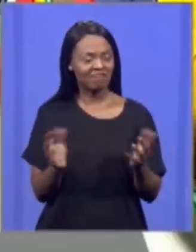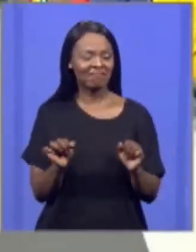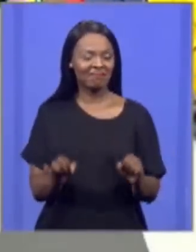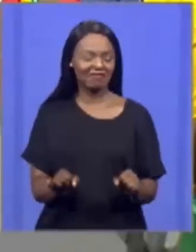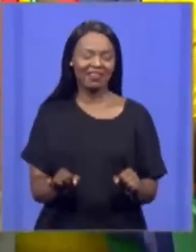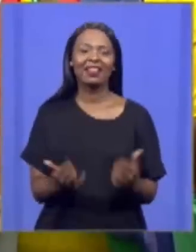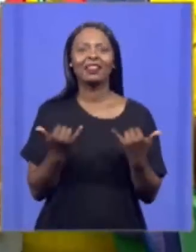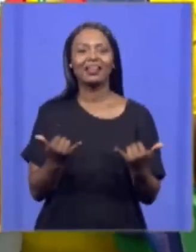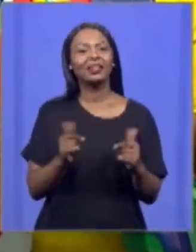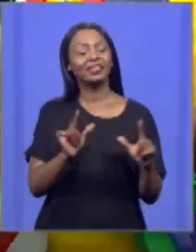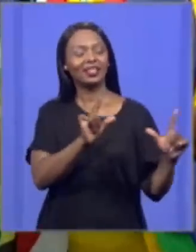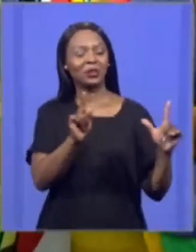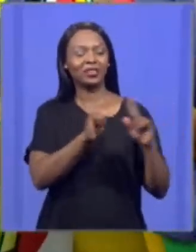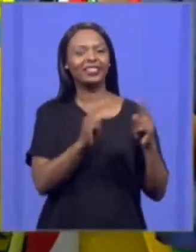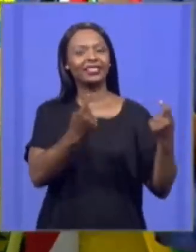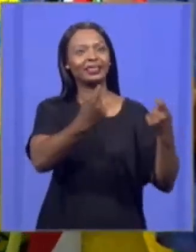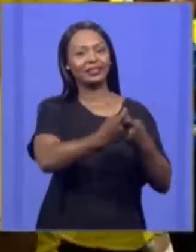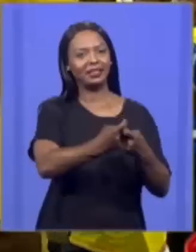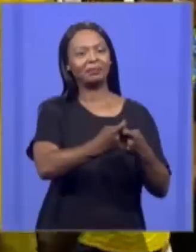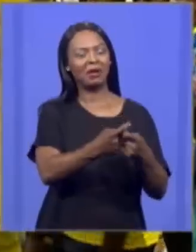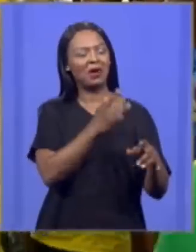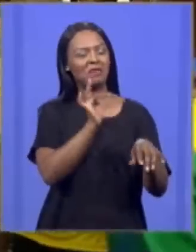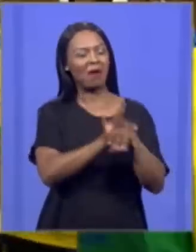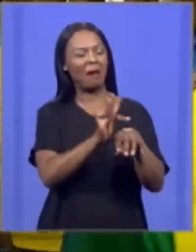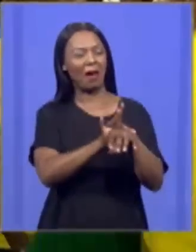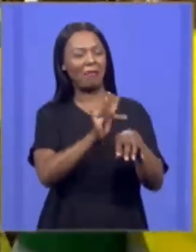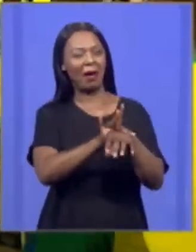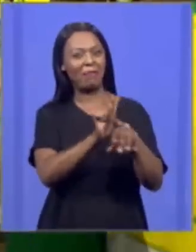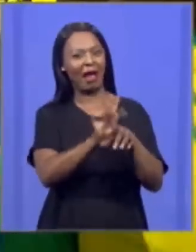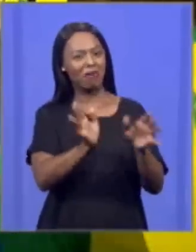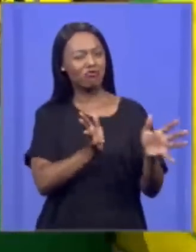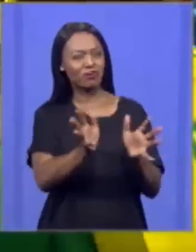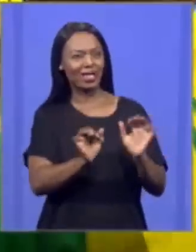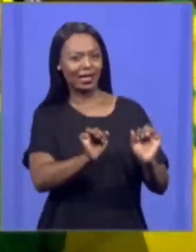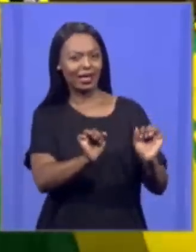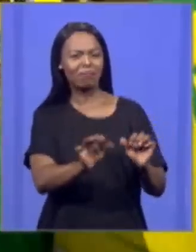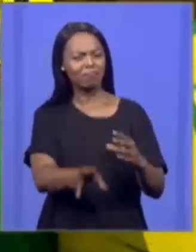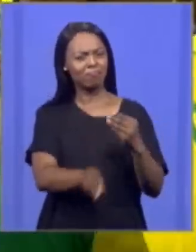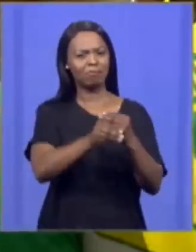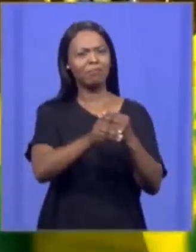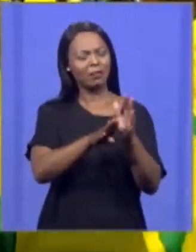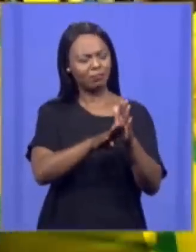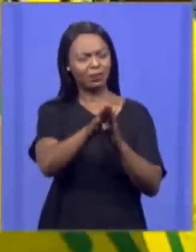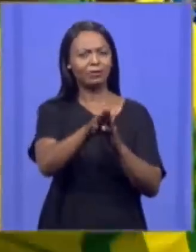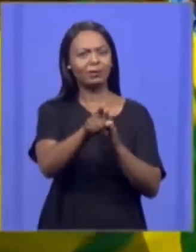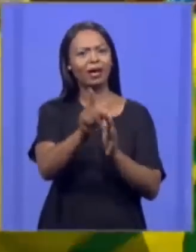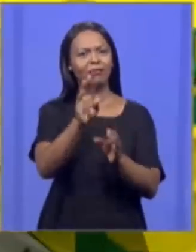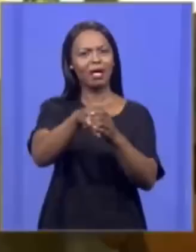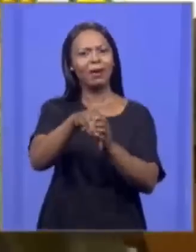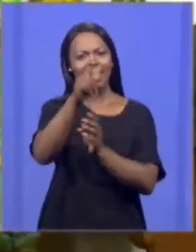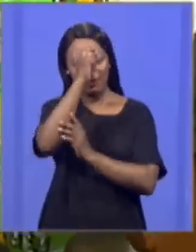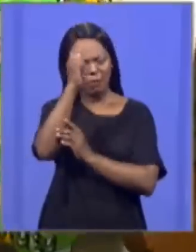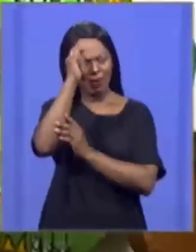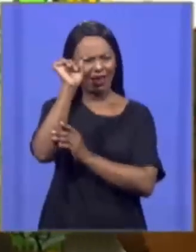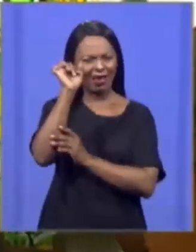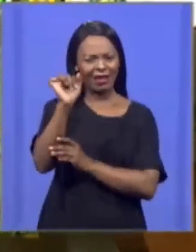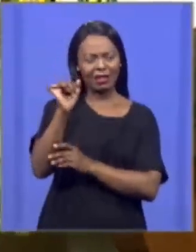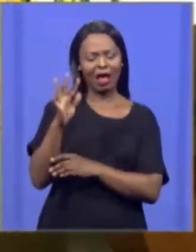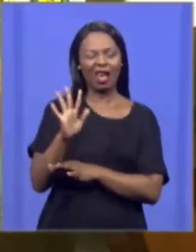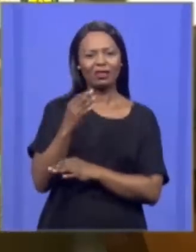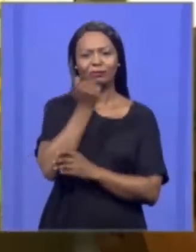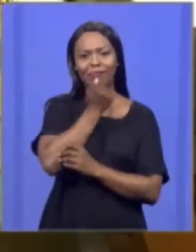yeo Sundowns Ladies e šomilego ka gona e oketše tshepo sehlopheng sa banyana pele go ralokwa dipapadi tša